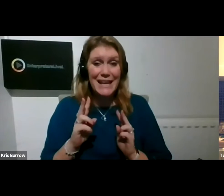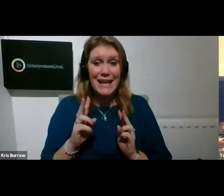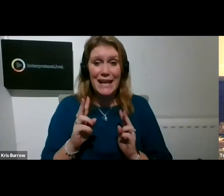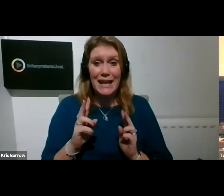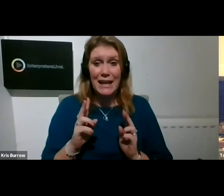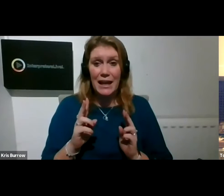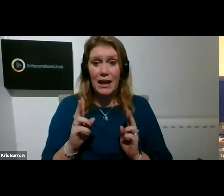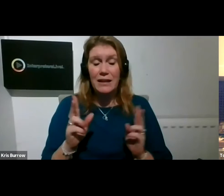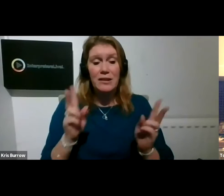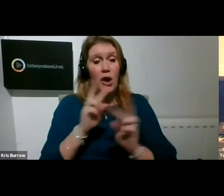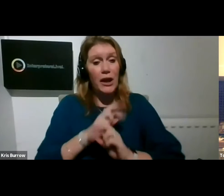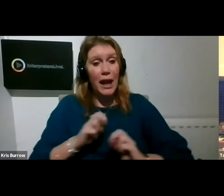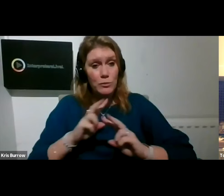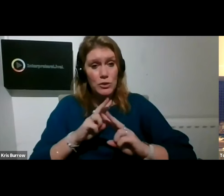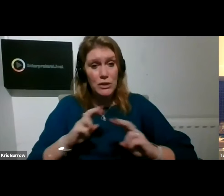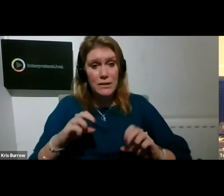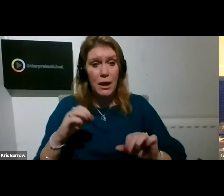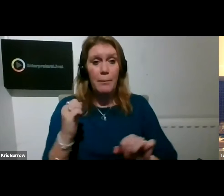called Laura Spark,